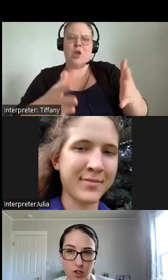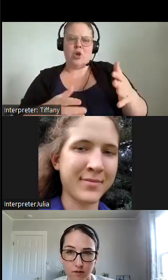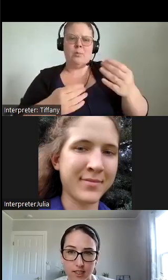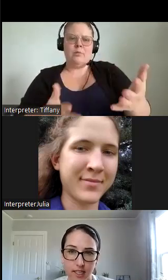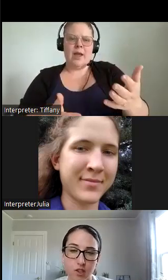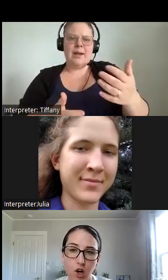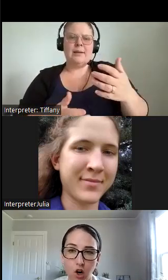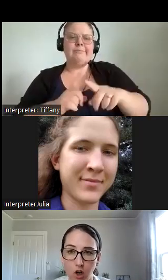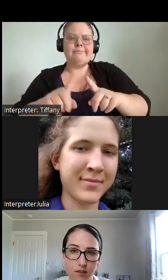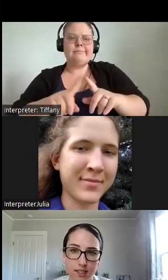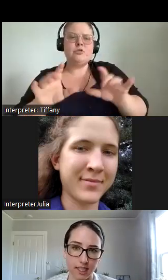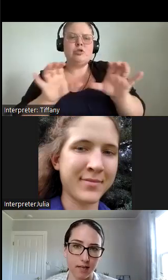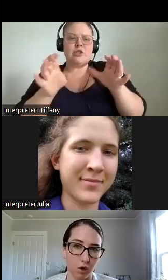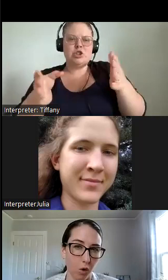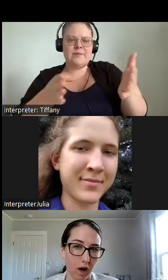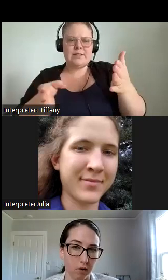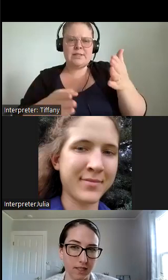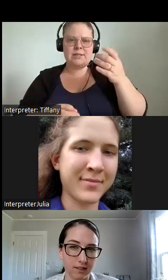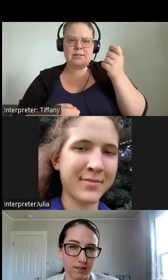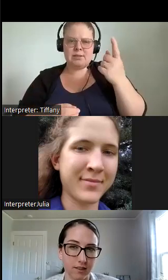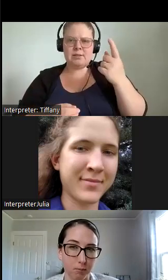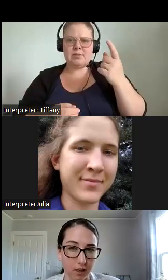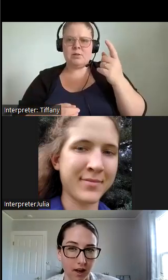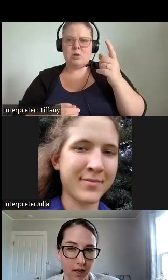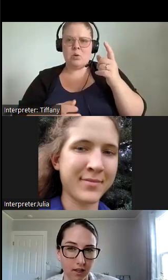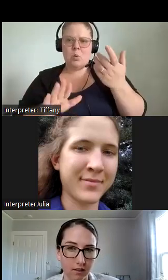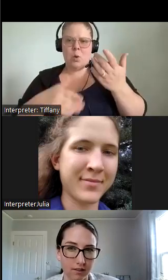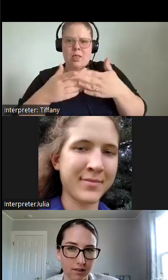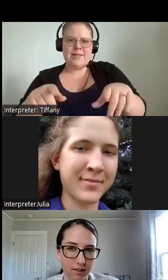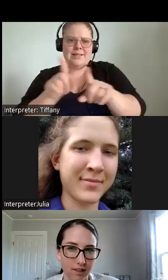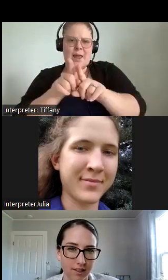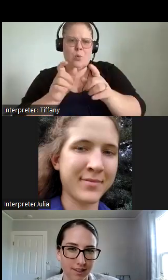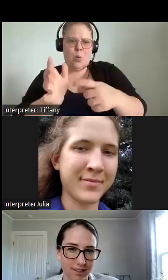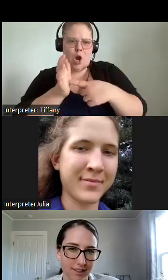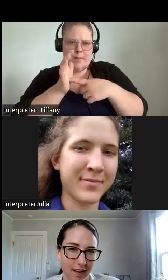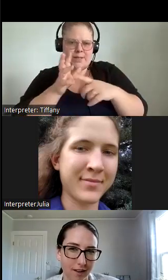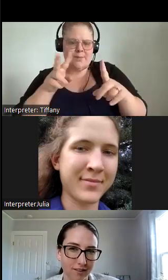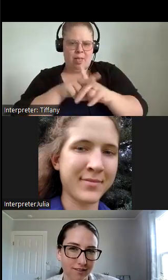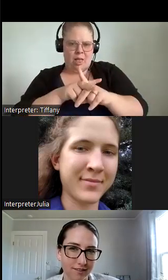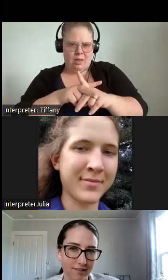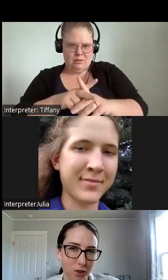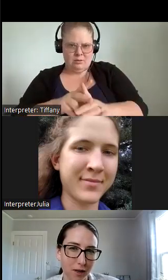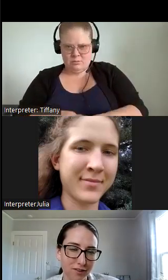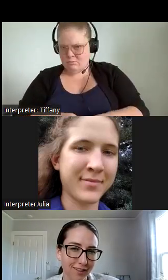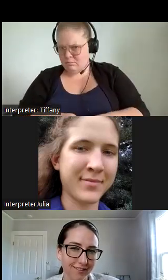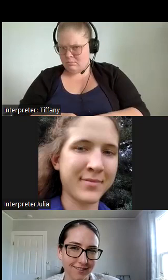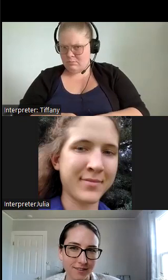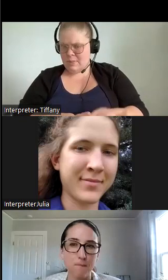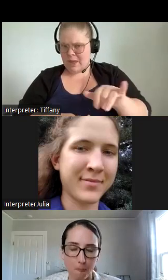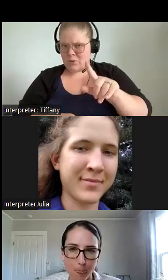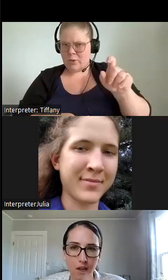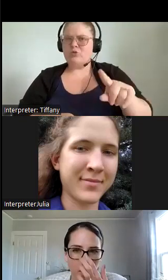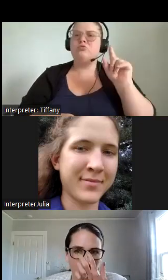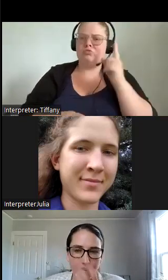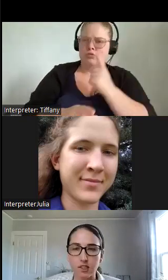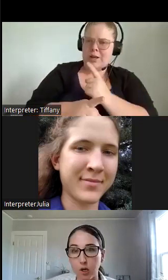crisis services, are all of the same requirements applying? Is that the question? Yes, that is